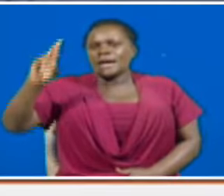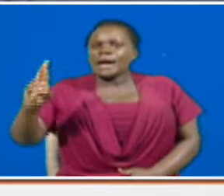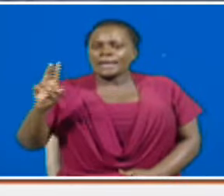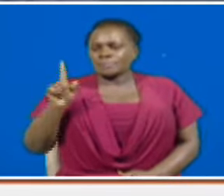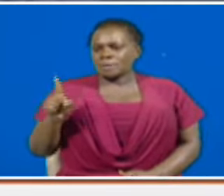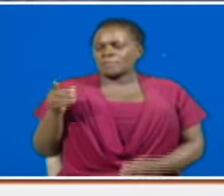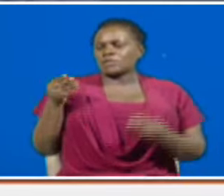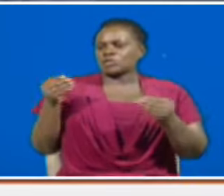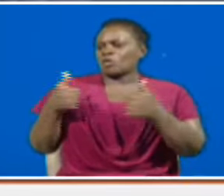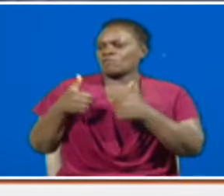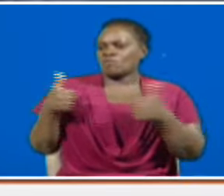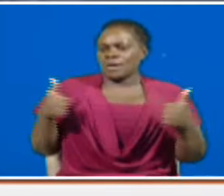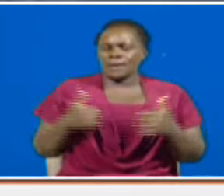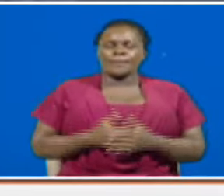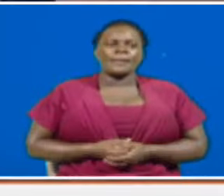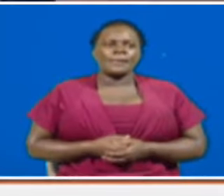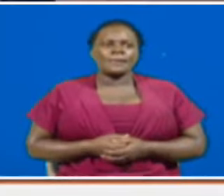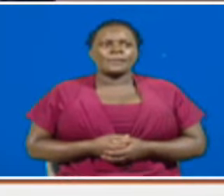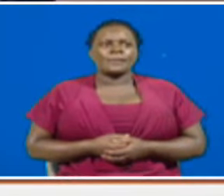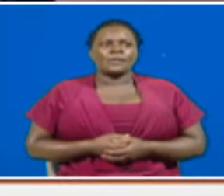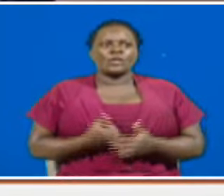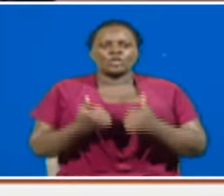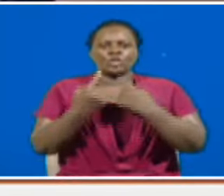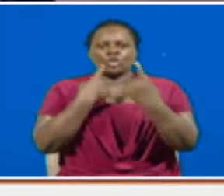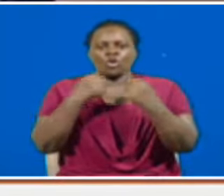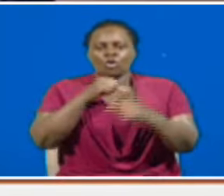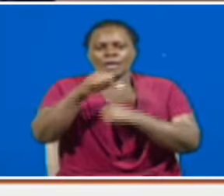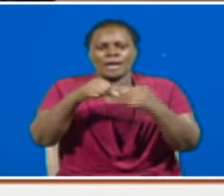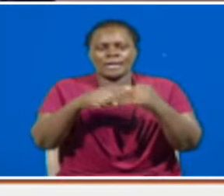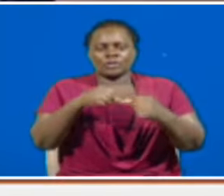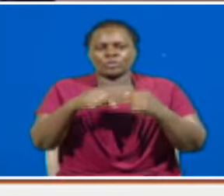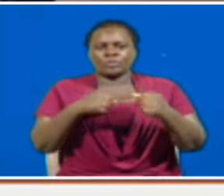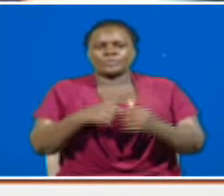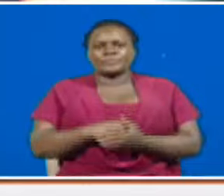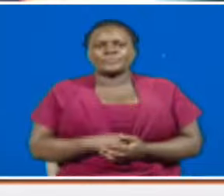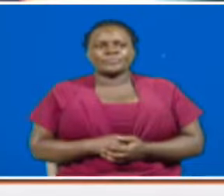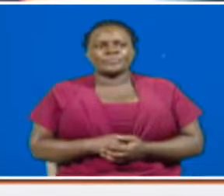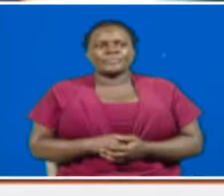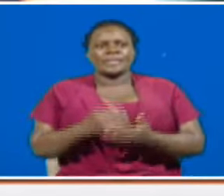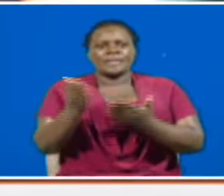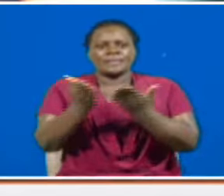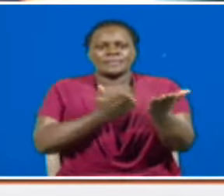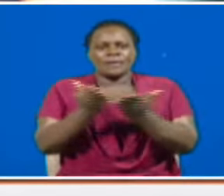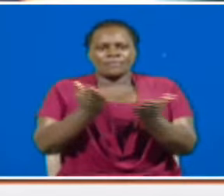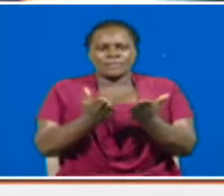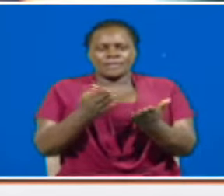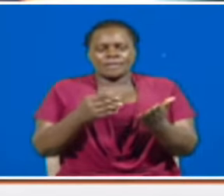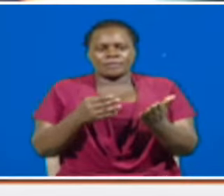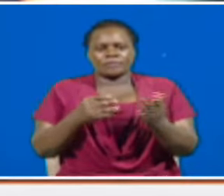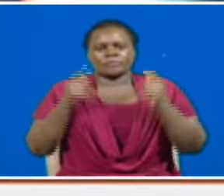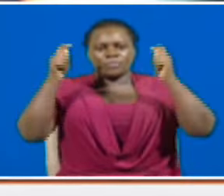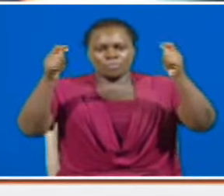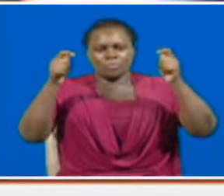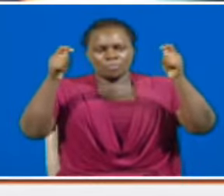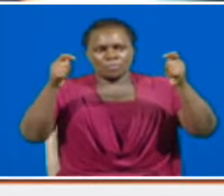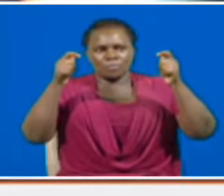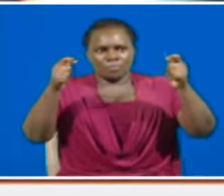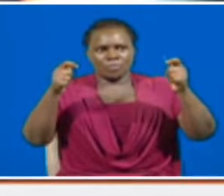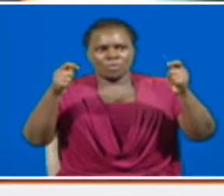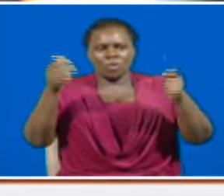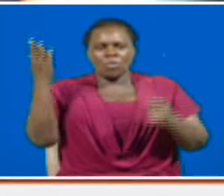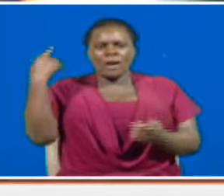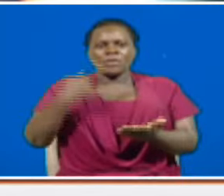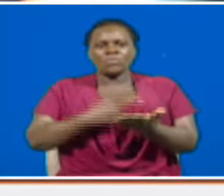is well addressed. Okay. So let's talk about deliberate action so far, because ever since you went for industrial action roughly over a week